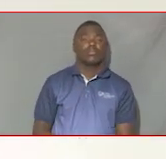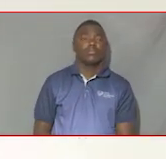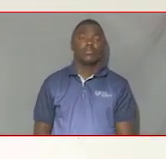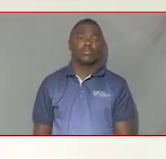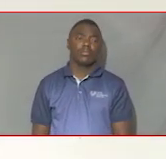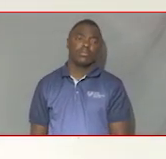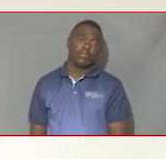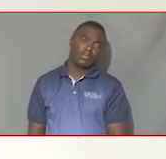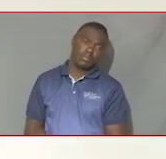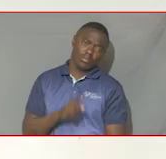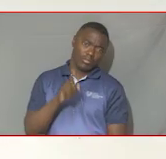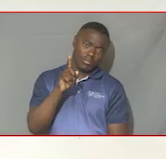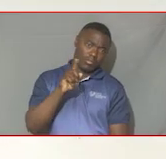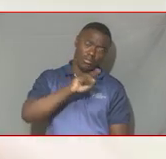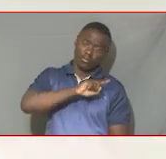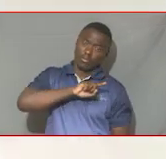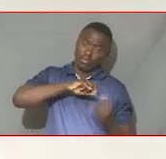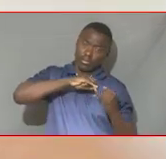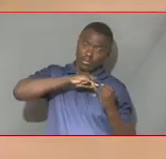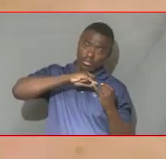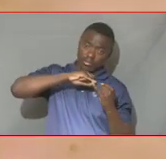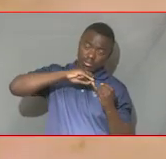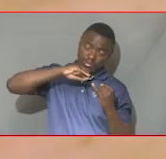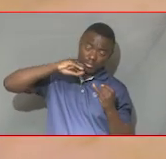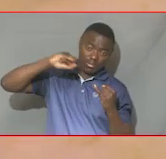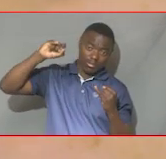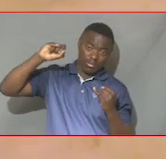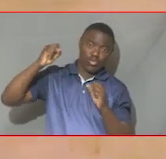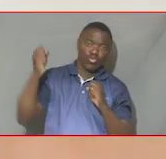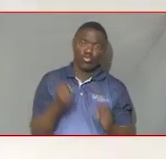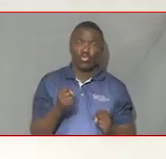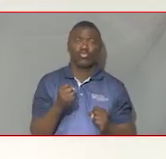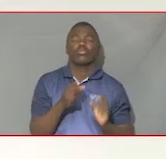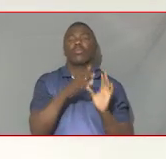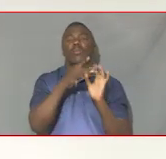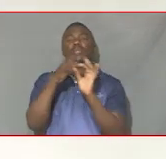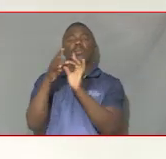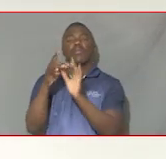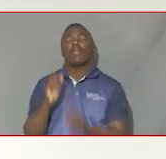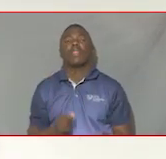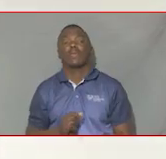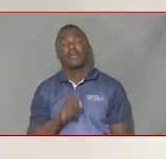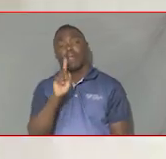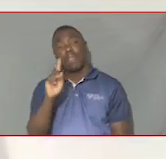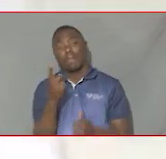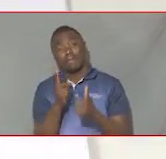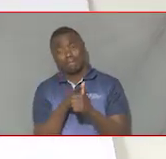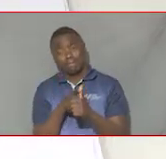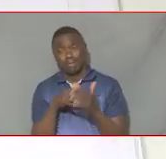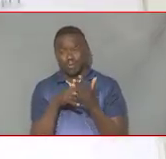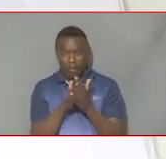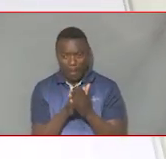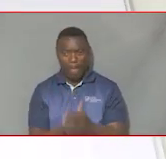and you draw a regression line, then it's a strong correlation. Is that clear? But the first one is a weak